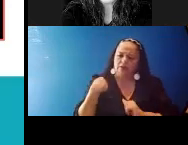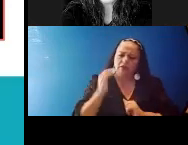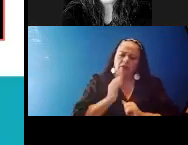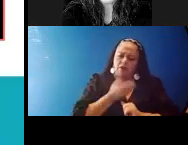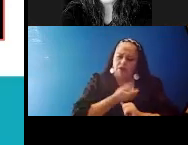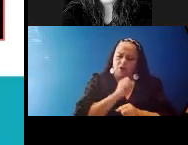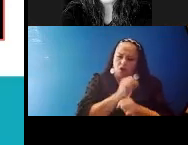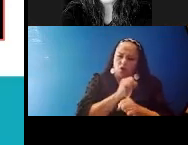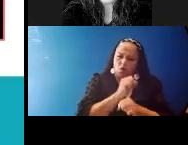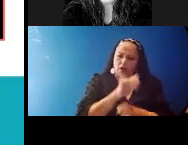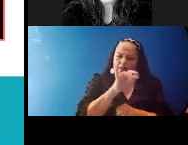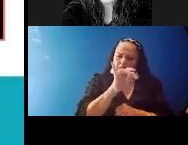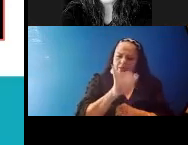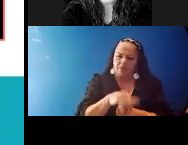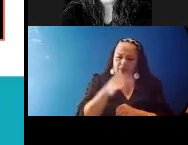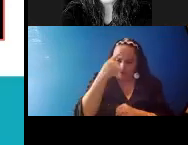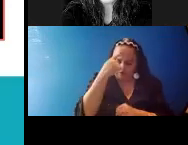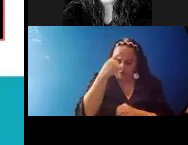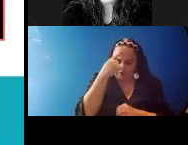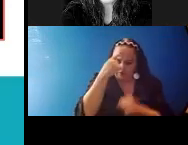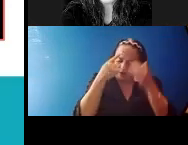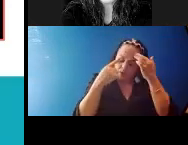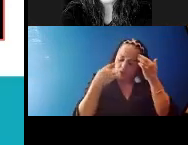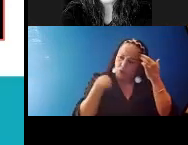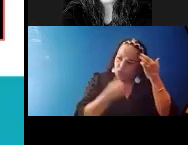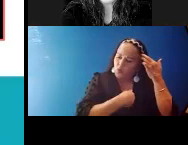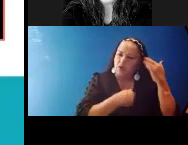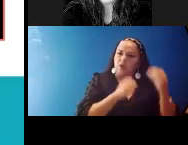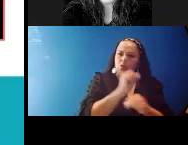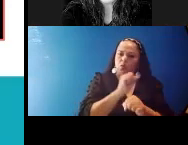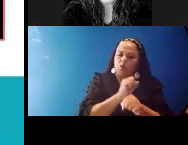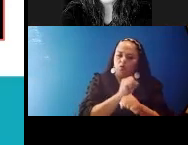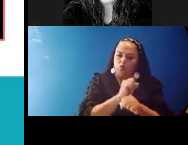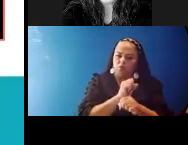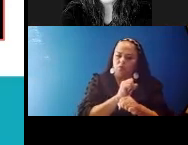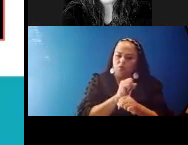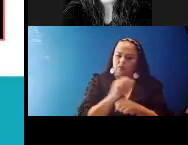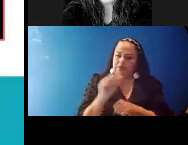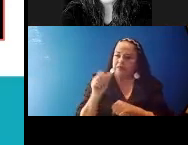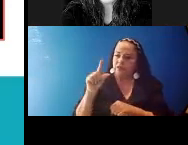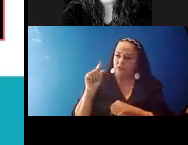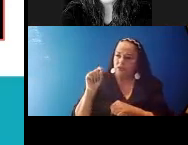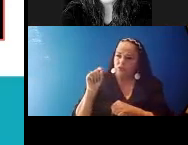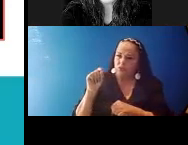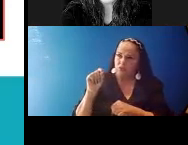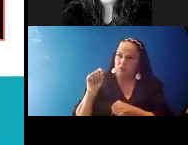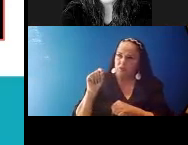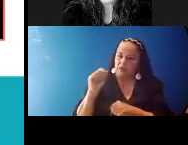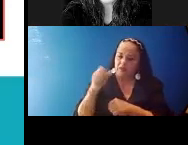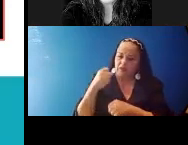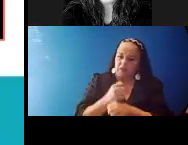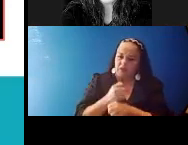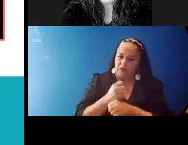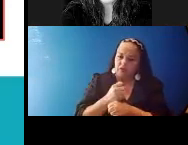That's the context for the Burns Institute when we've worked for 2 decades, more than 2 decades, on